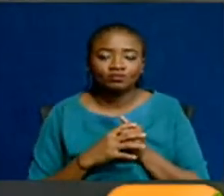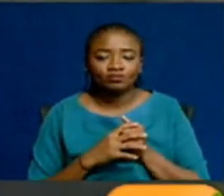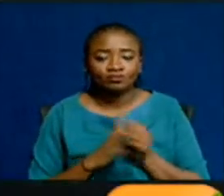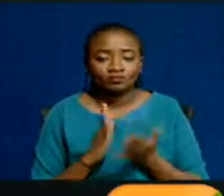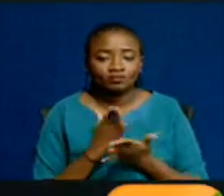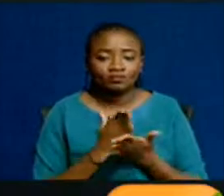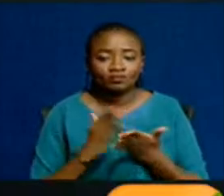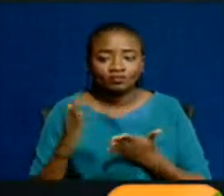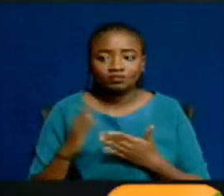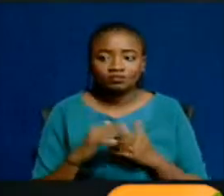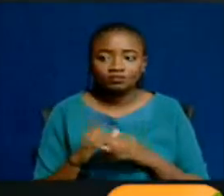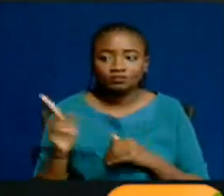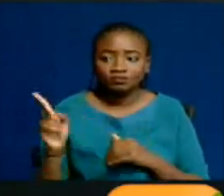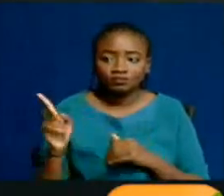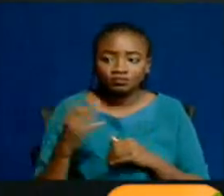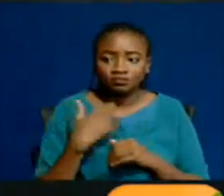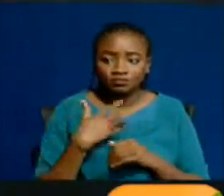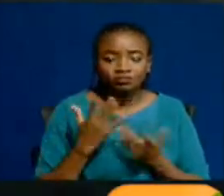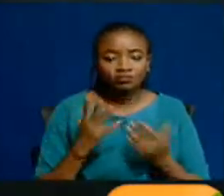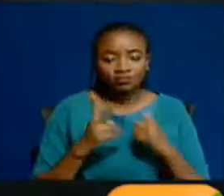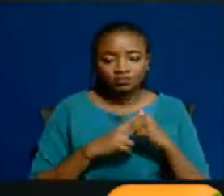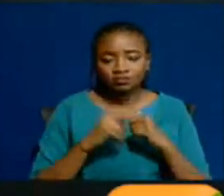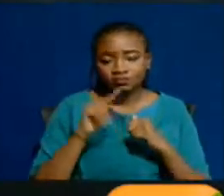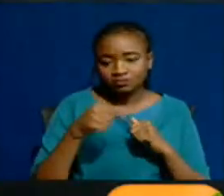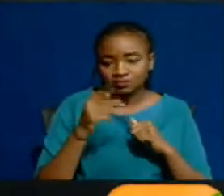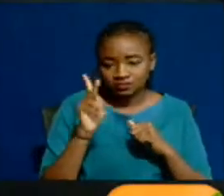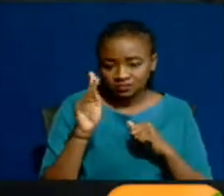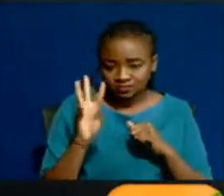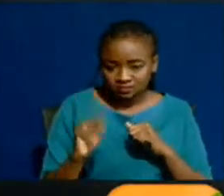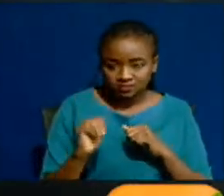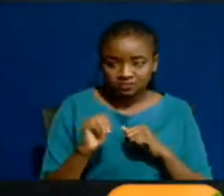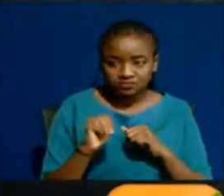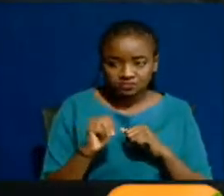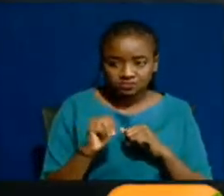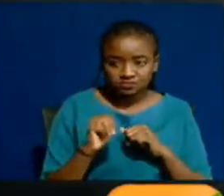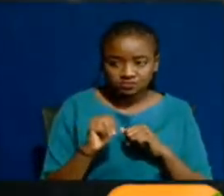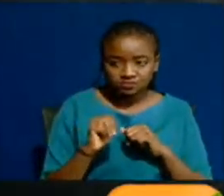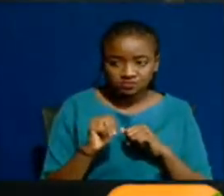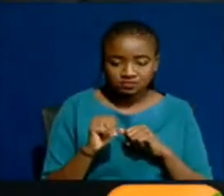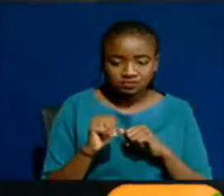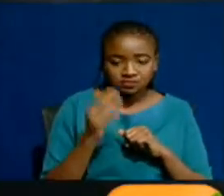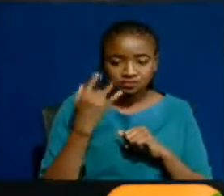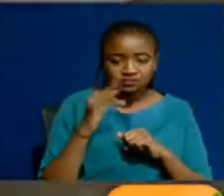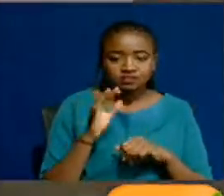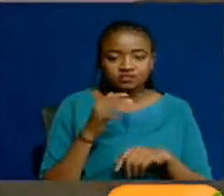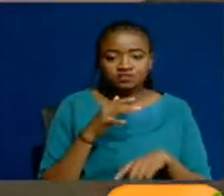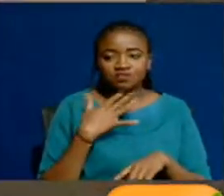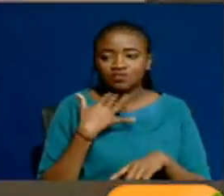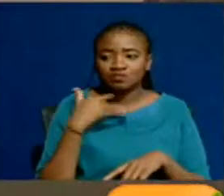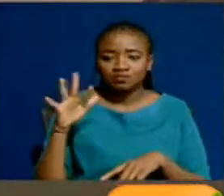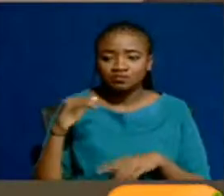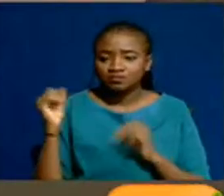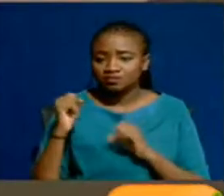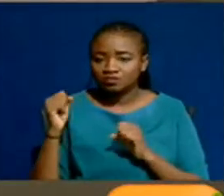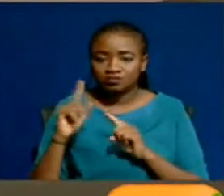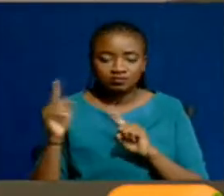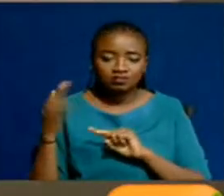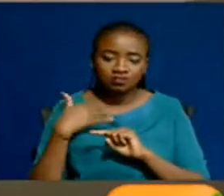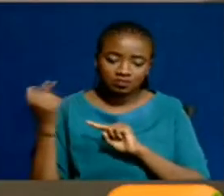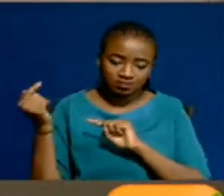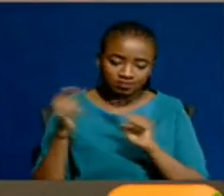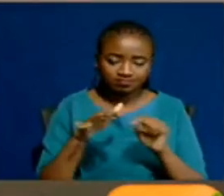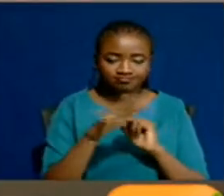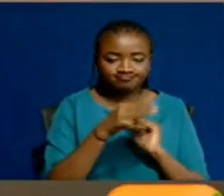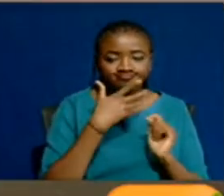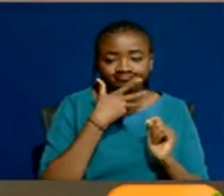Some covering more than 7,000 kilometers to escape the biting chill of winter. Their